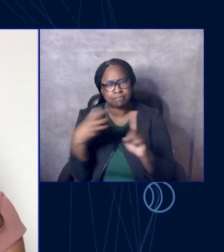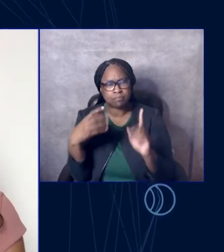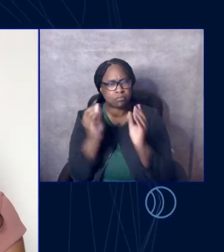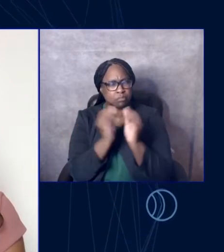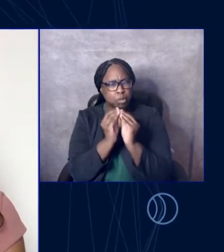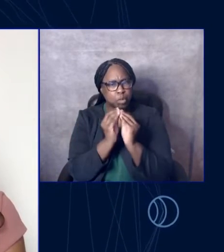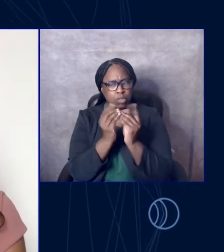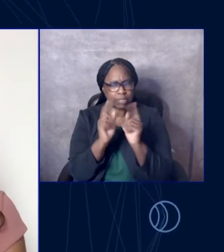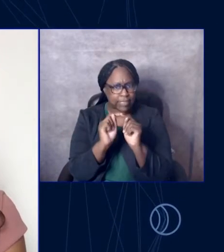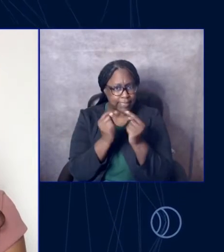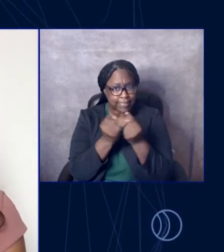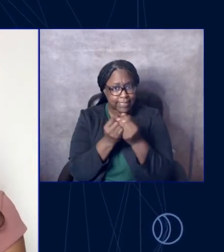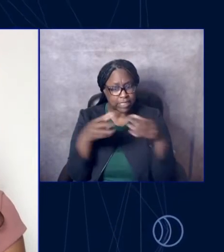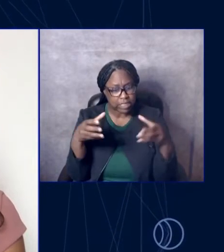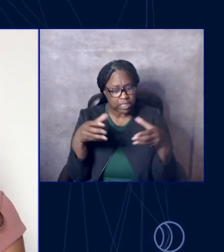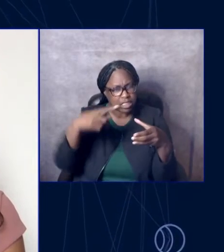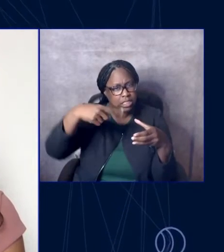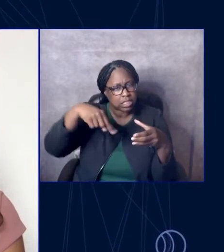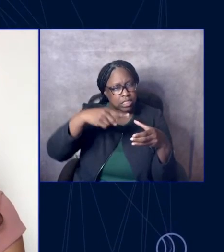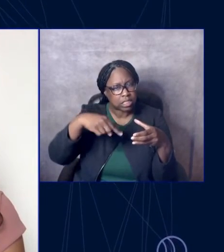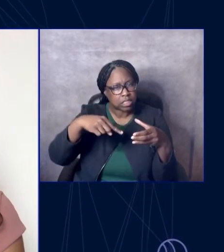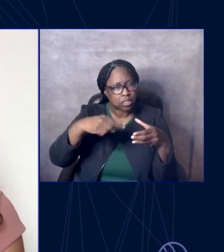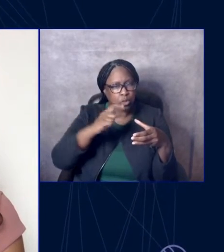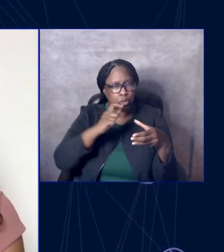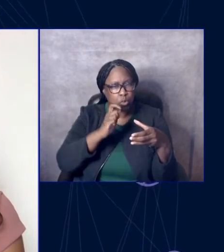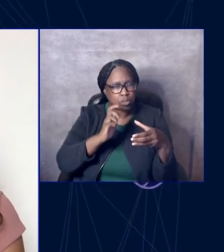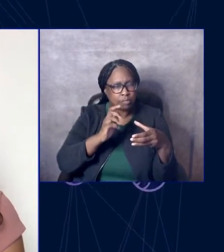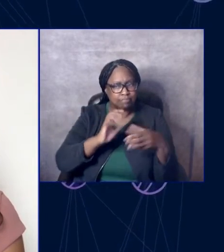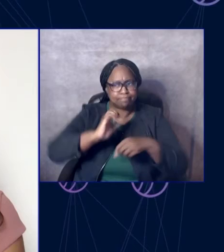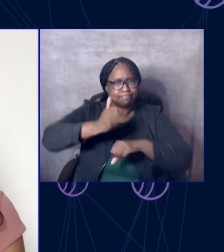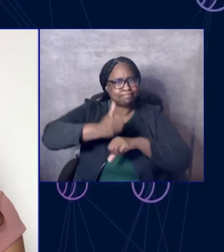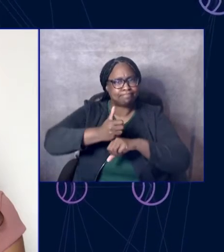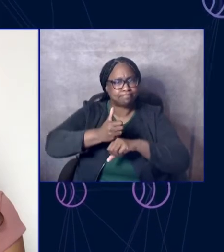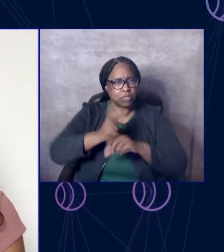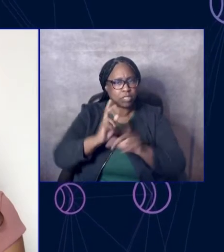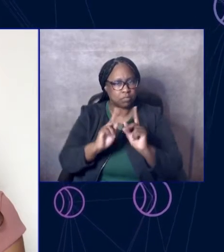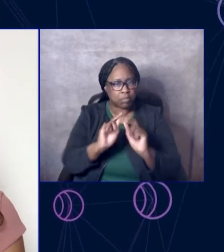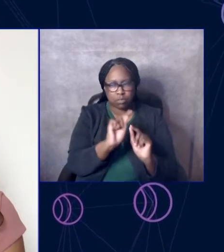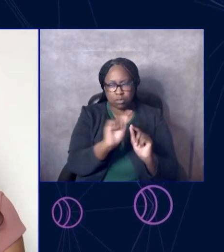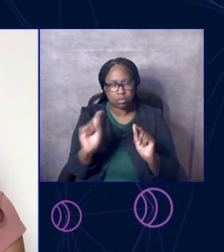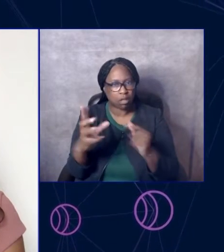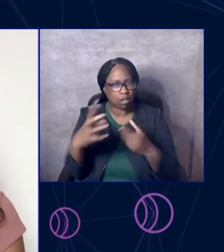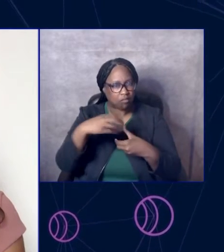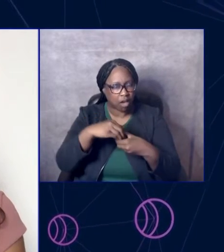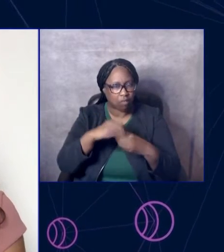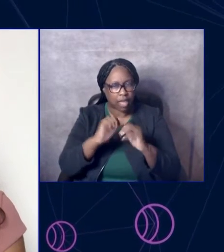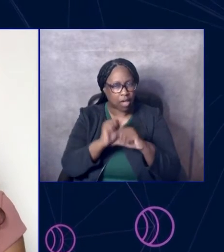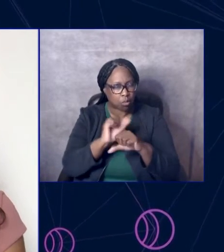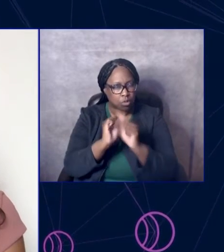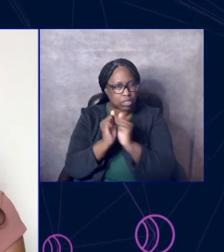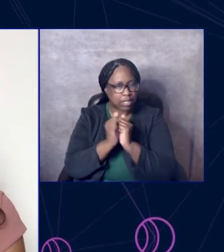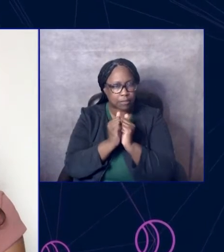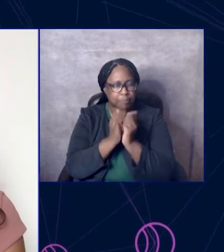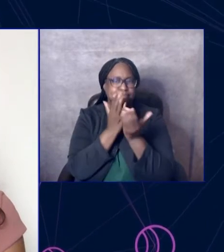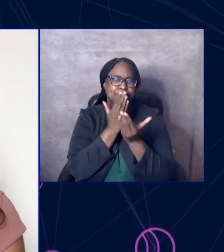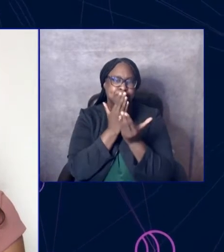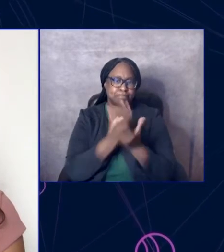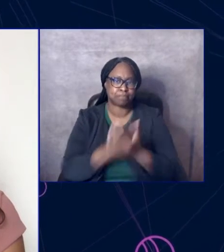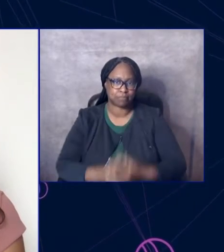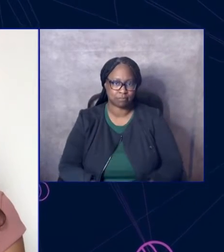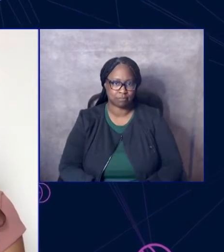that kind of put this together, a little more granular just on what that looked like, the people involved and how they work together. Thank you.